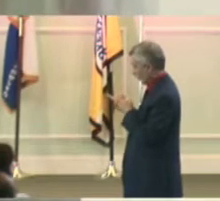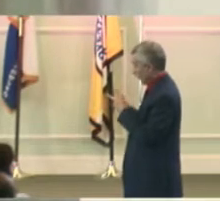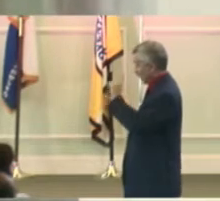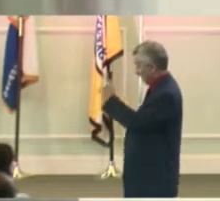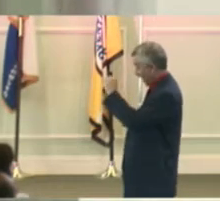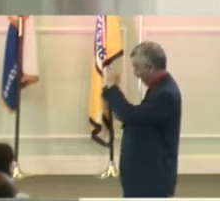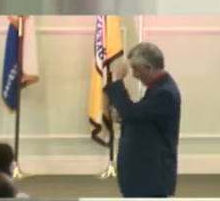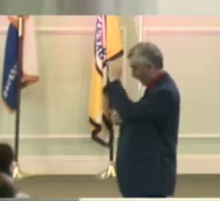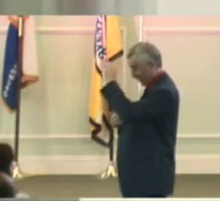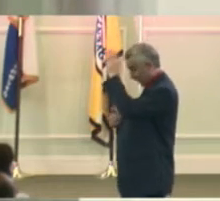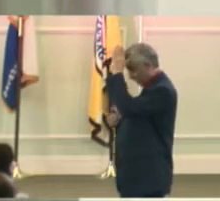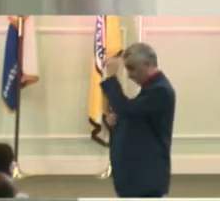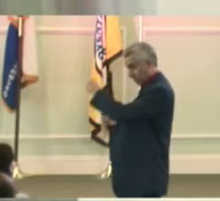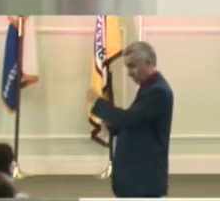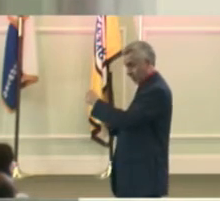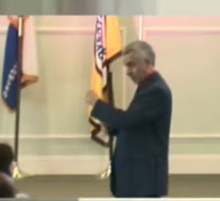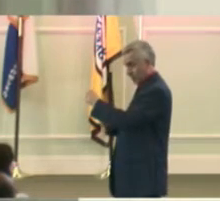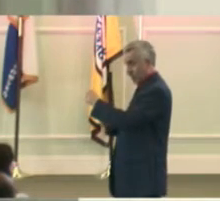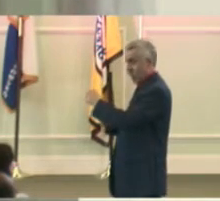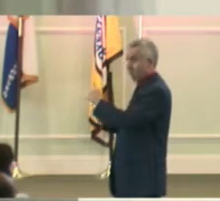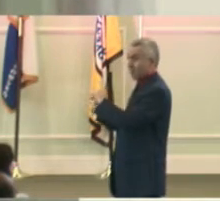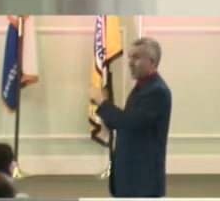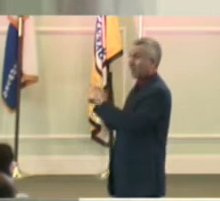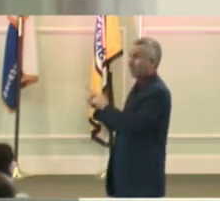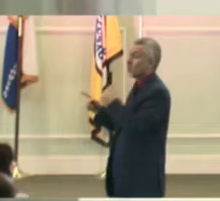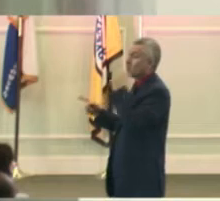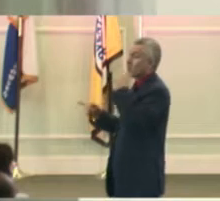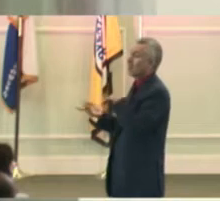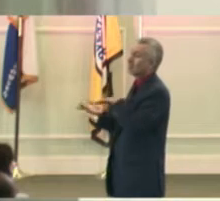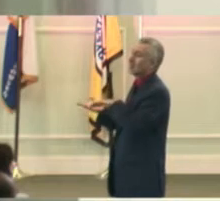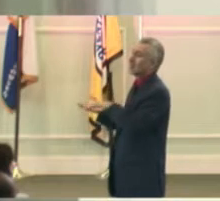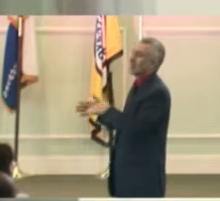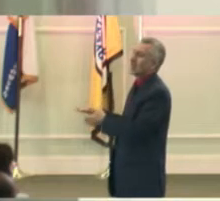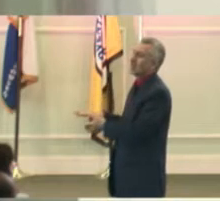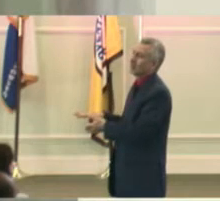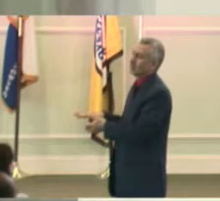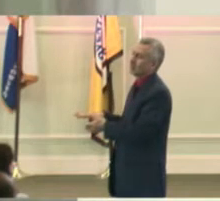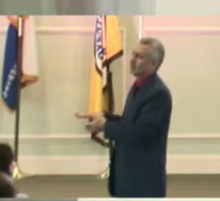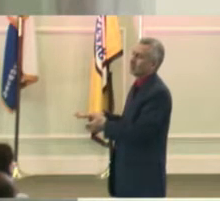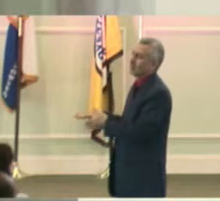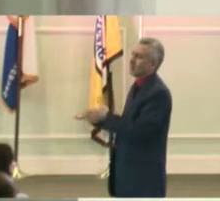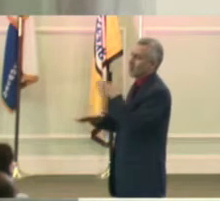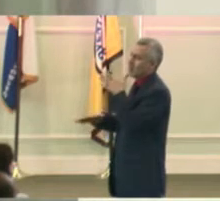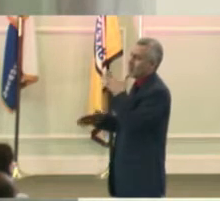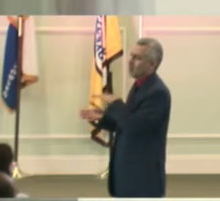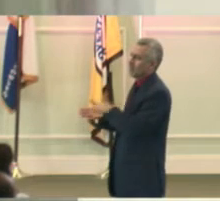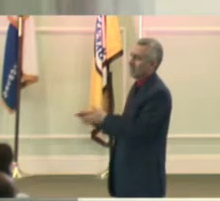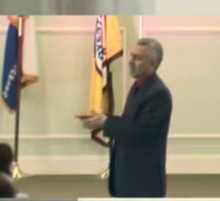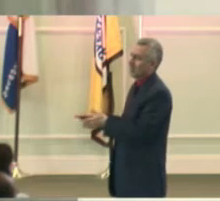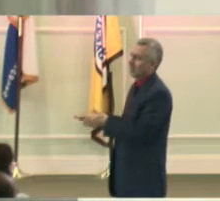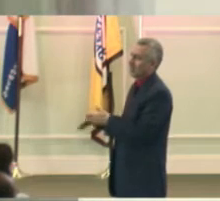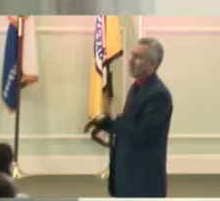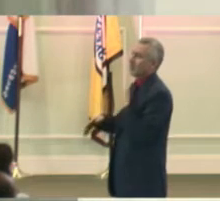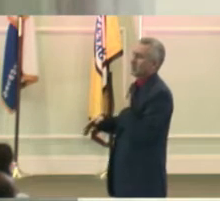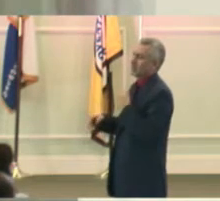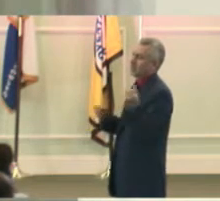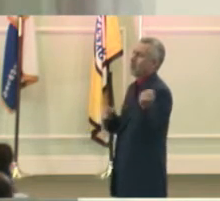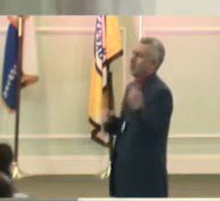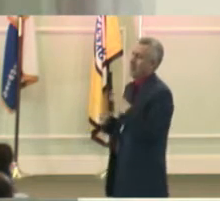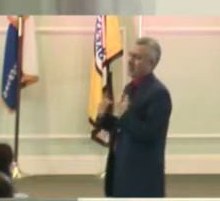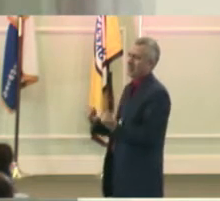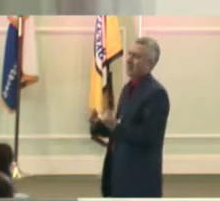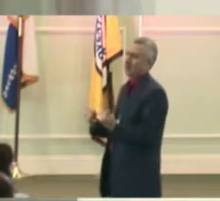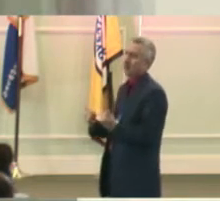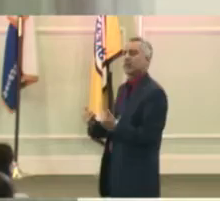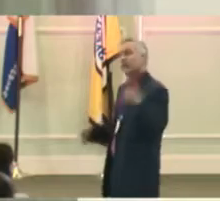son, Brother Josh, but your wife did not make it through childbirth. She passed. Come back right away. So he